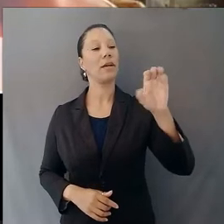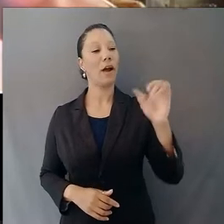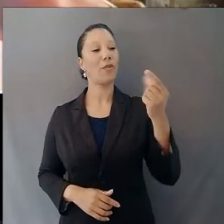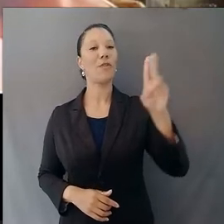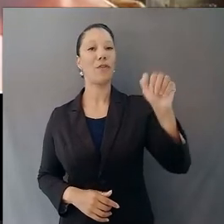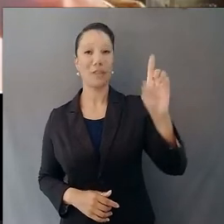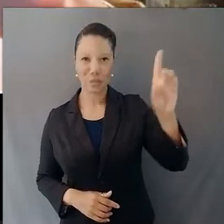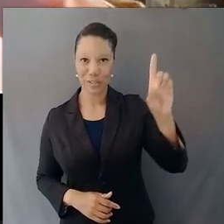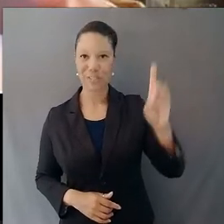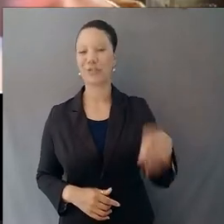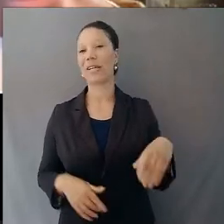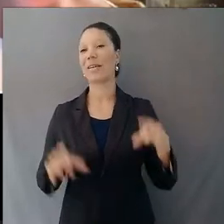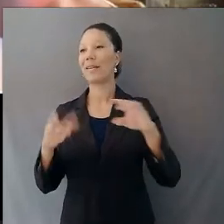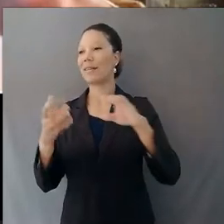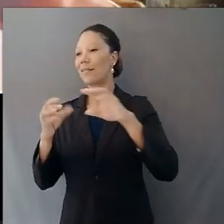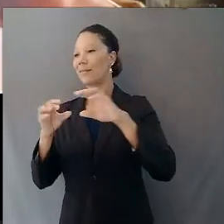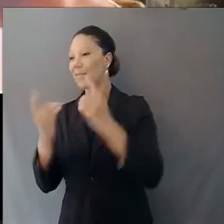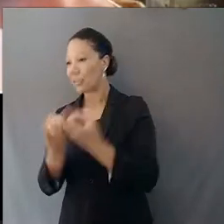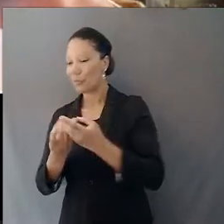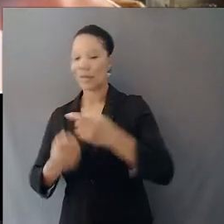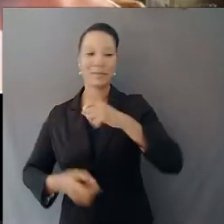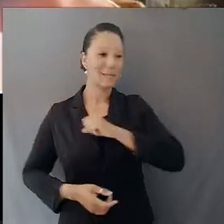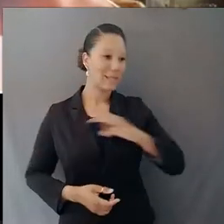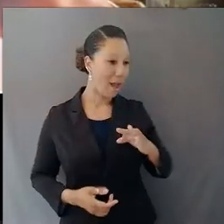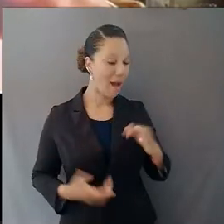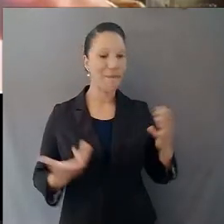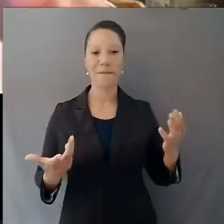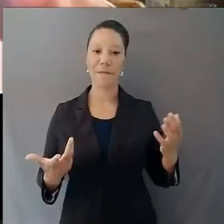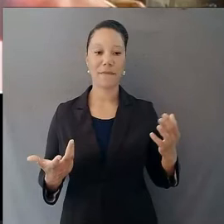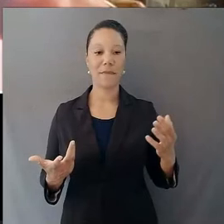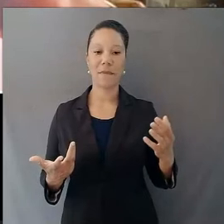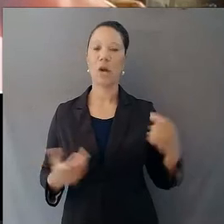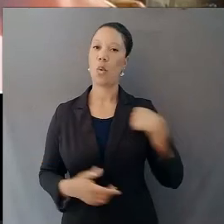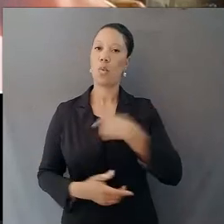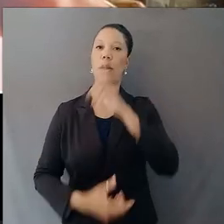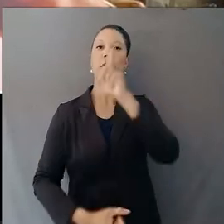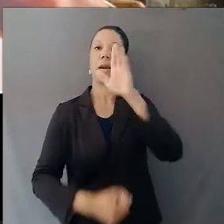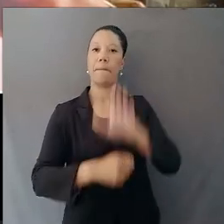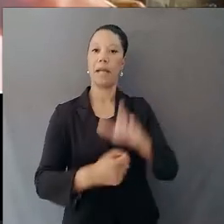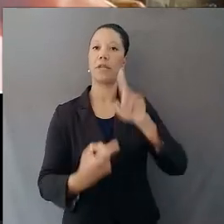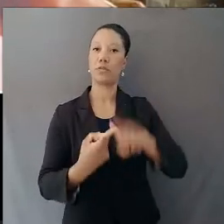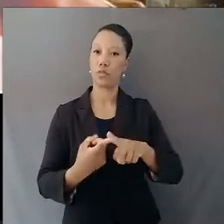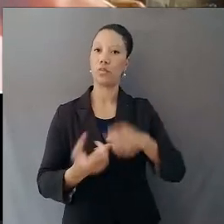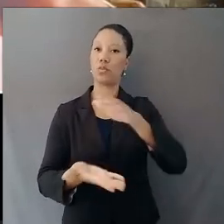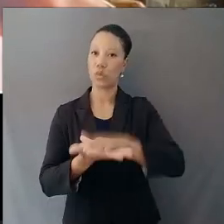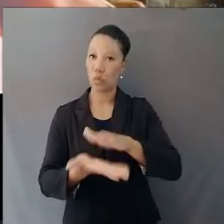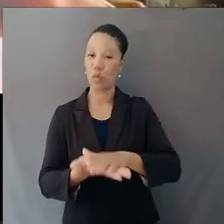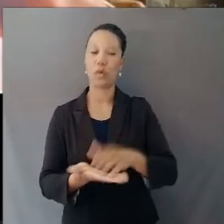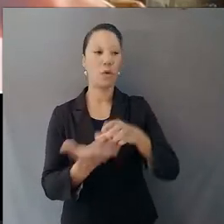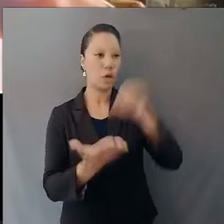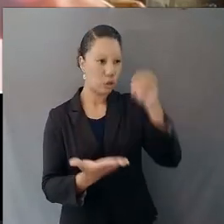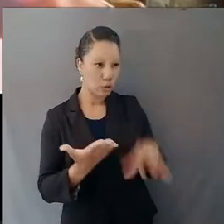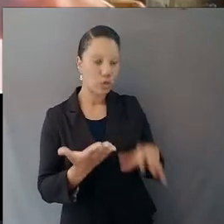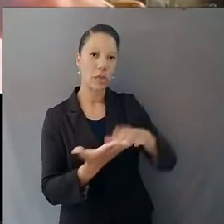district staff and school staff, they remain committed to our schools and to student